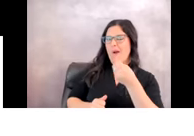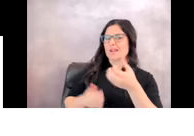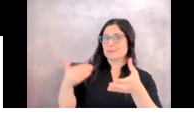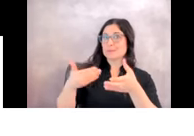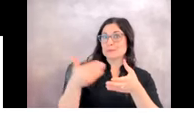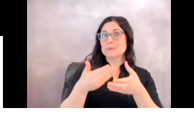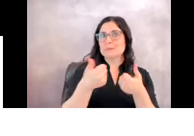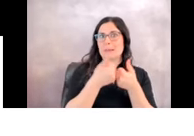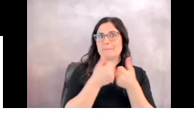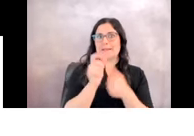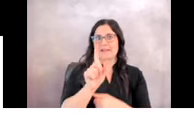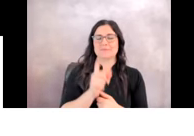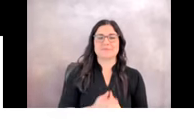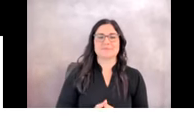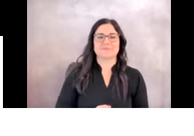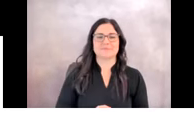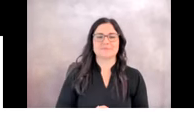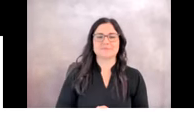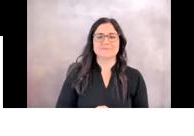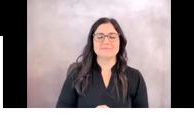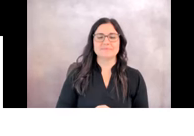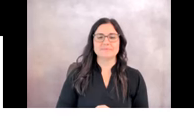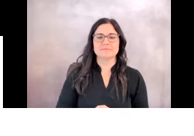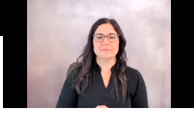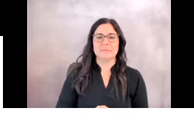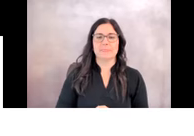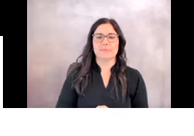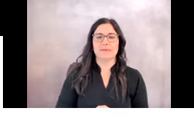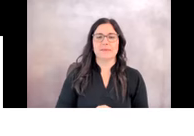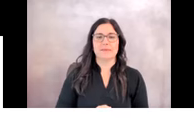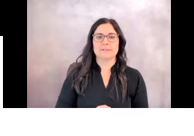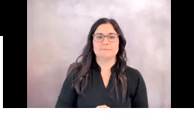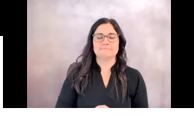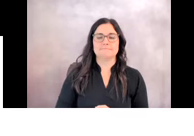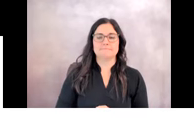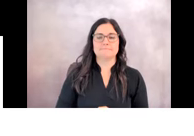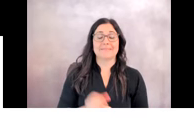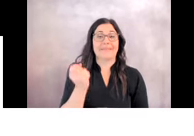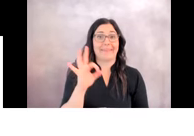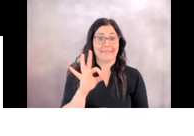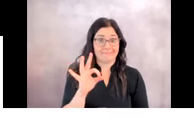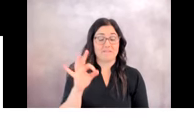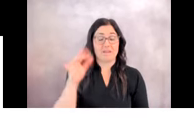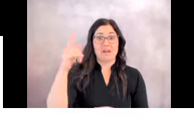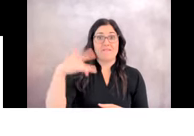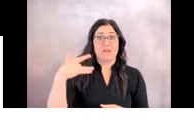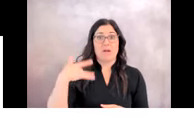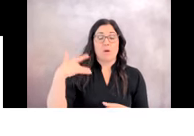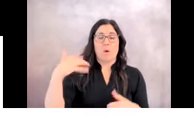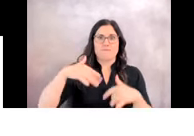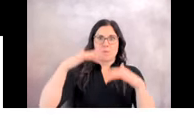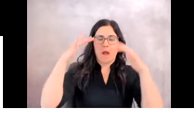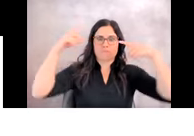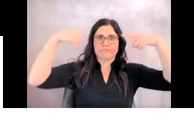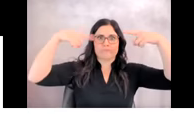close. Next slide, please. Next slide, please. So if your head is spinning like ours were when we were told